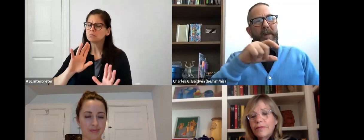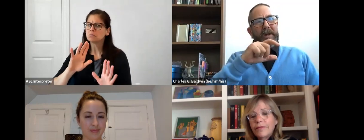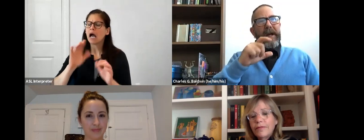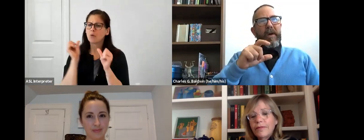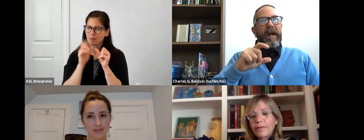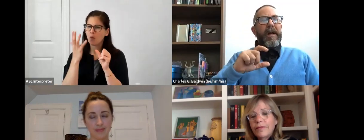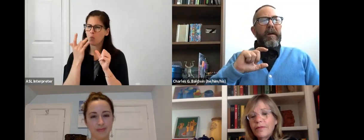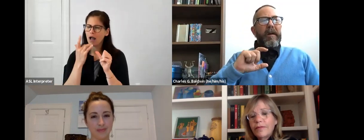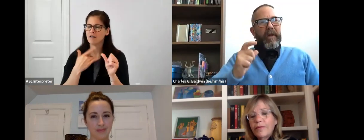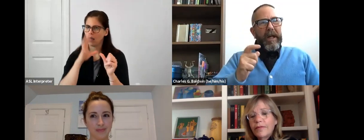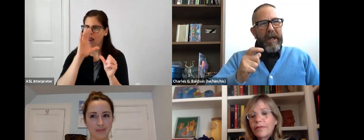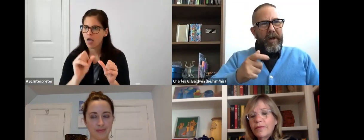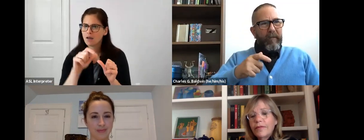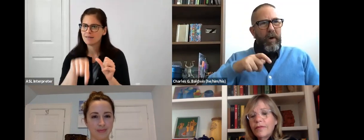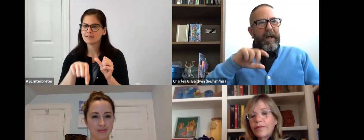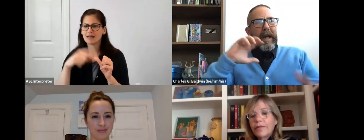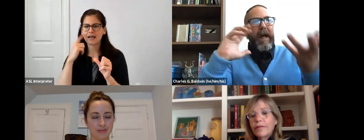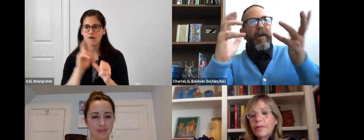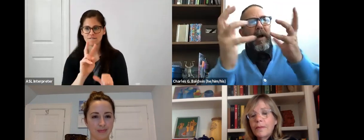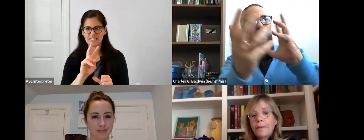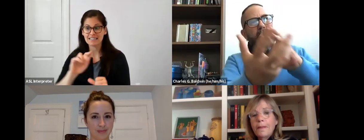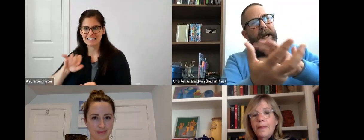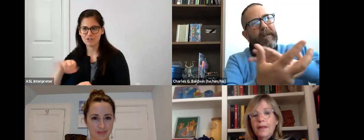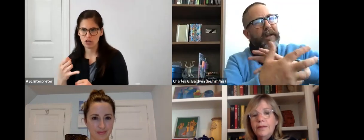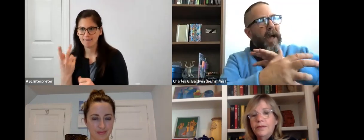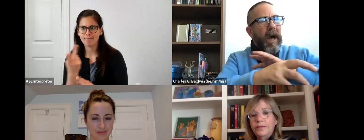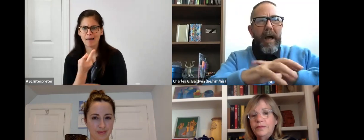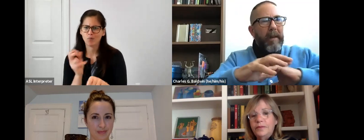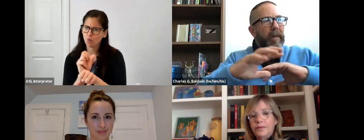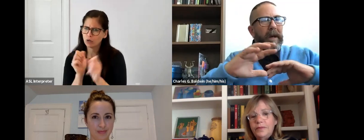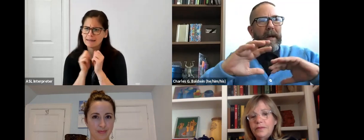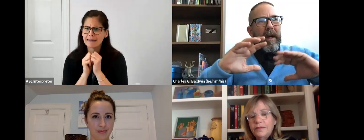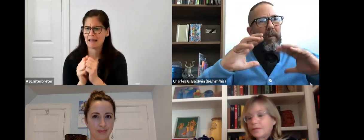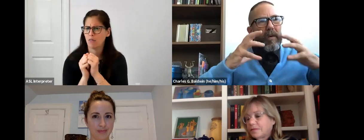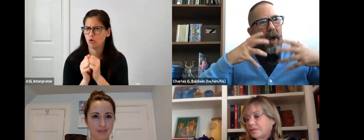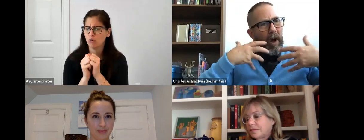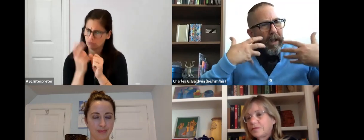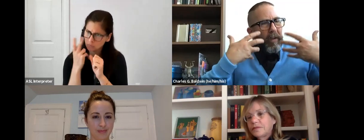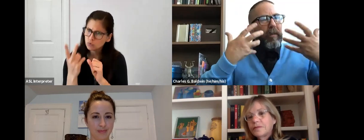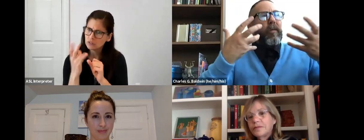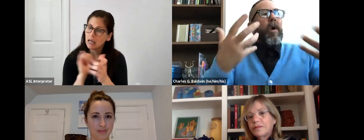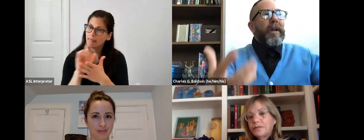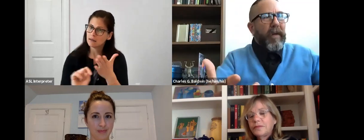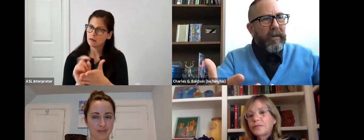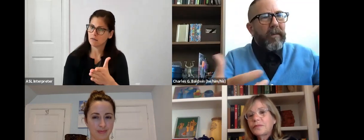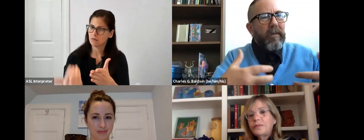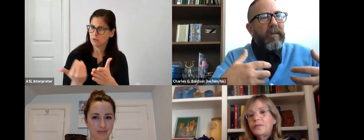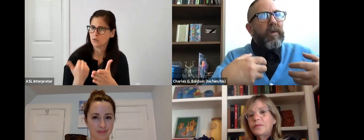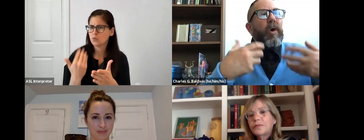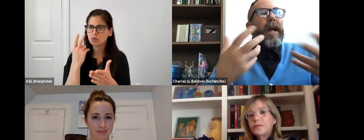to me so much. I know that Vincent and EJ have worked together, and at the time it was all in the performance